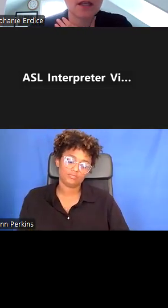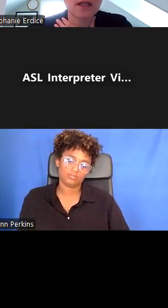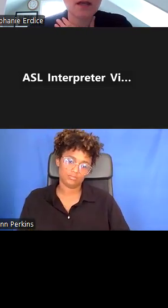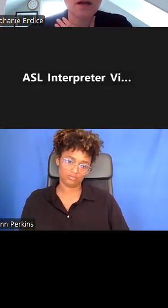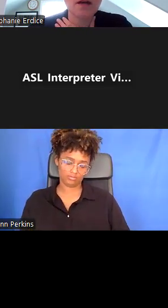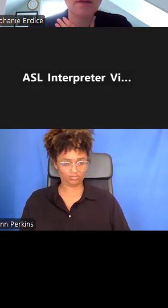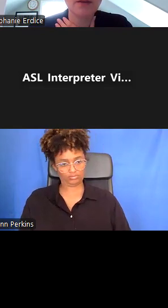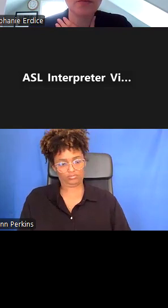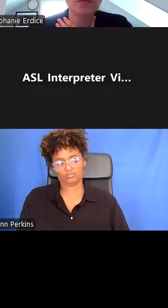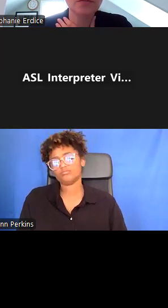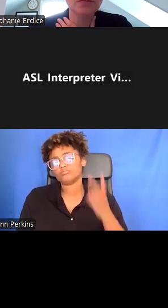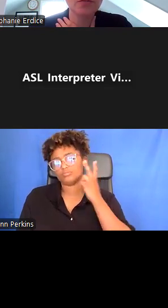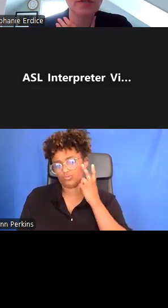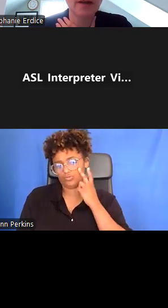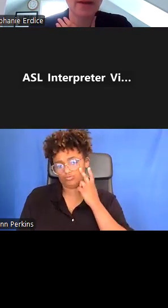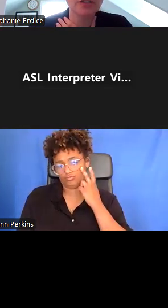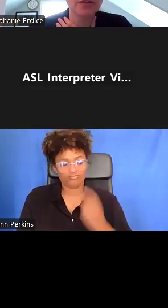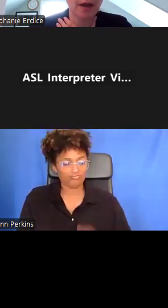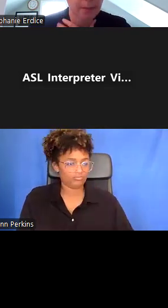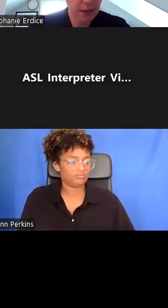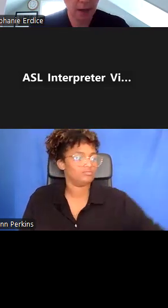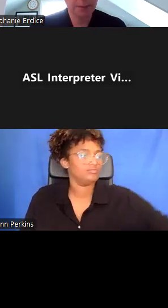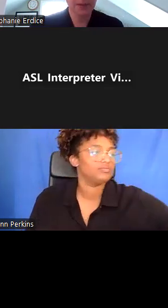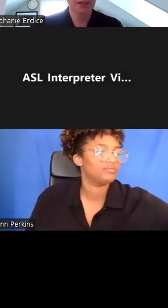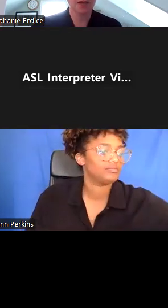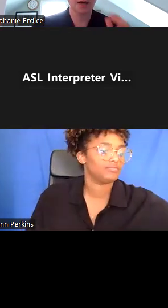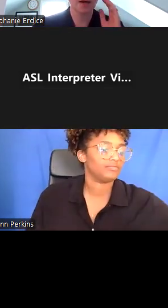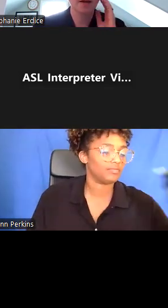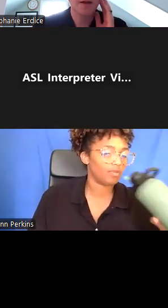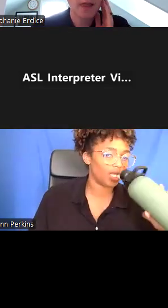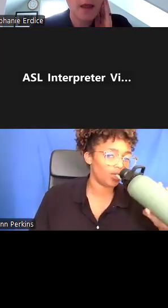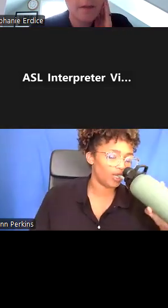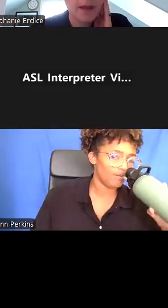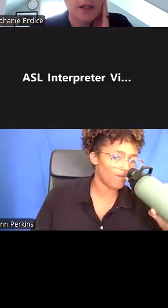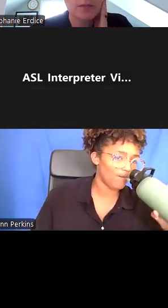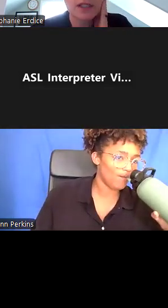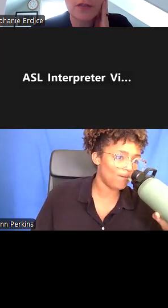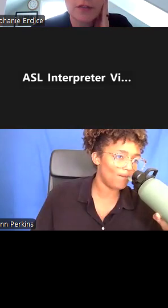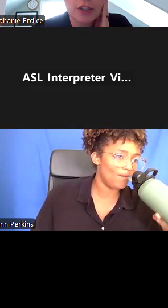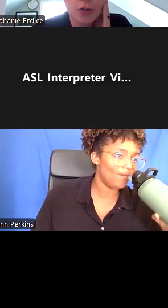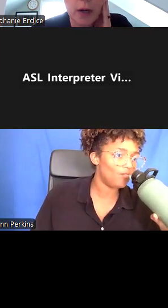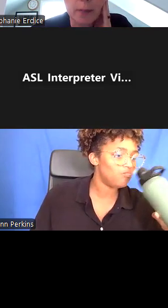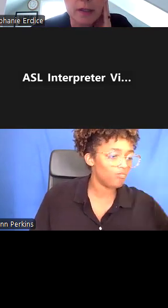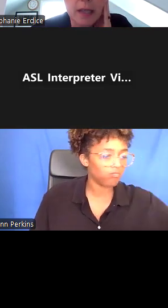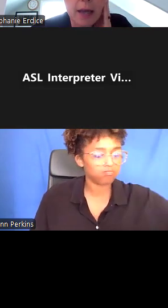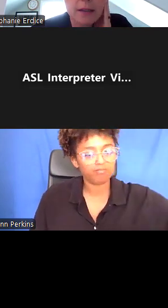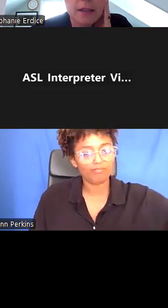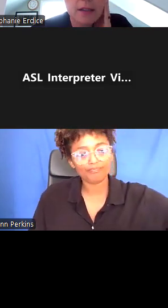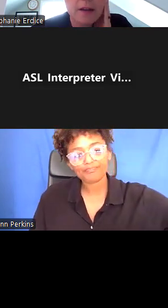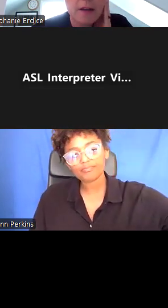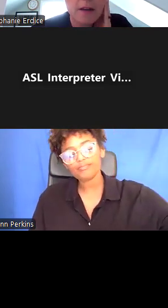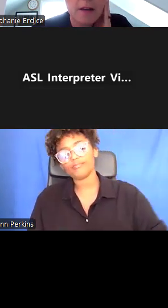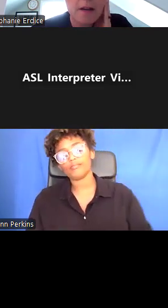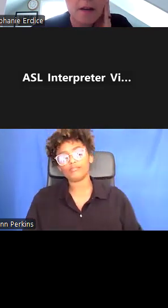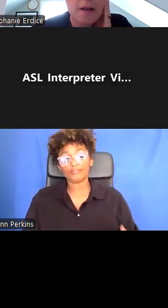So let's see. You scroll down past your thumbs ups here. So I'm seeing 15 to